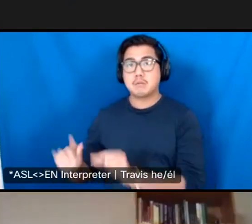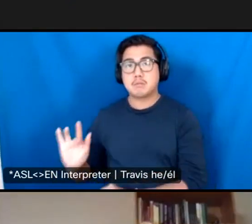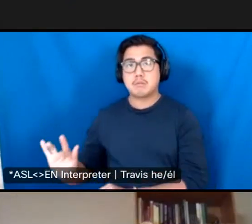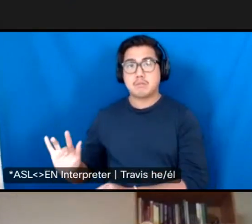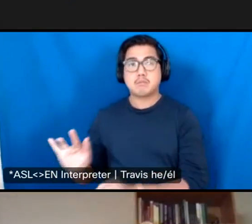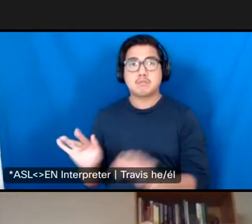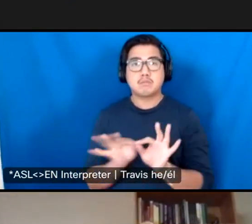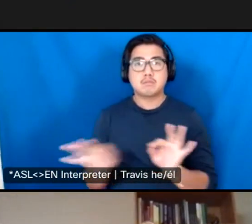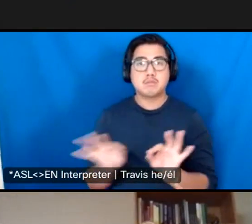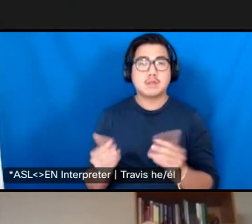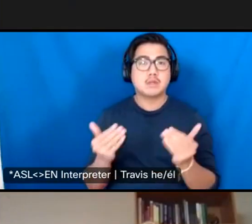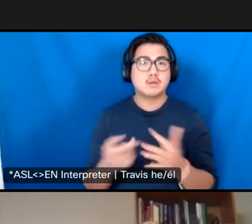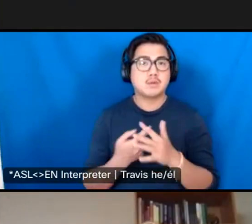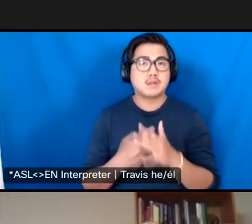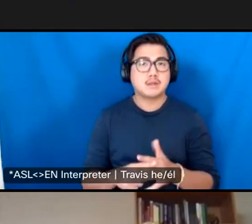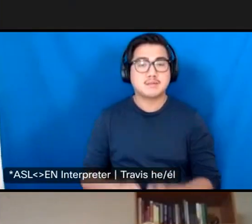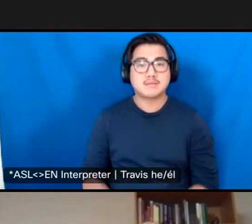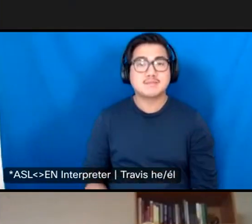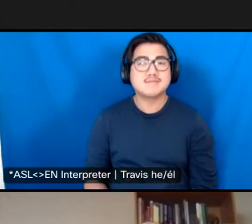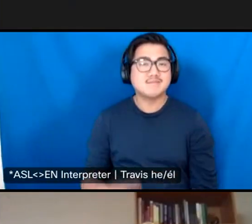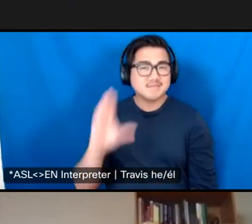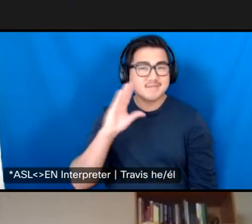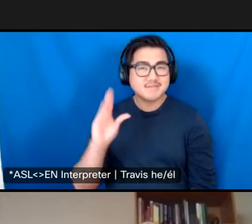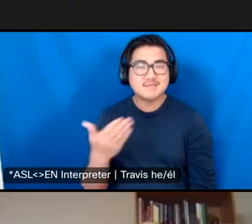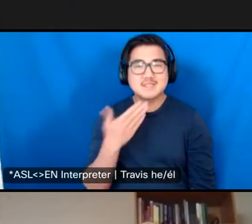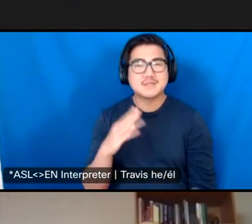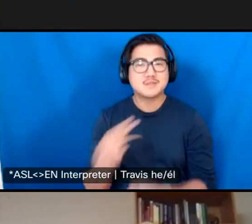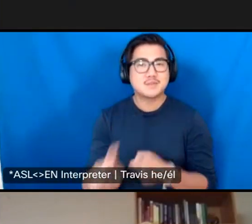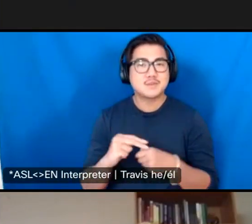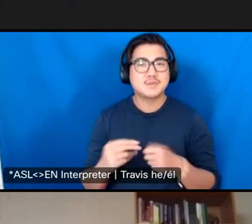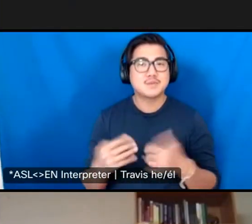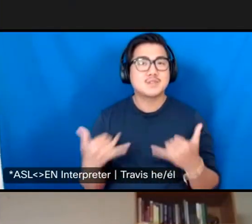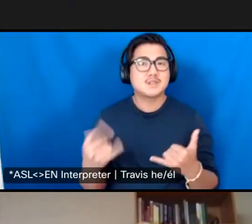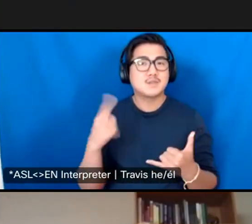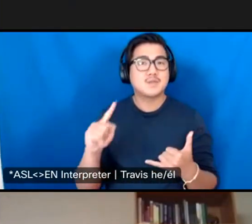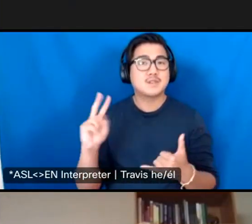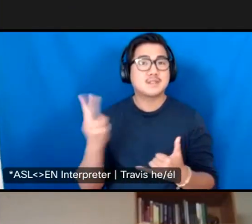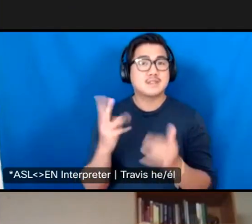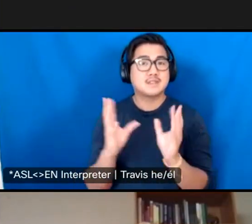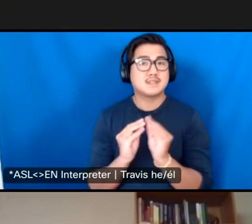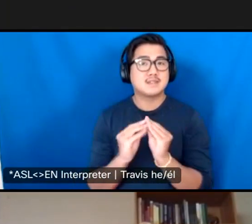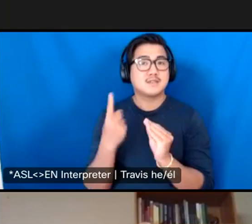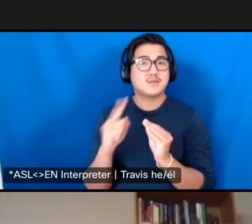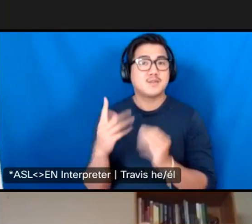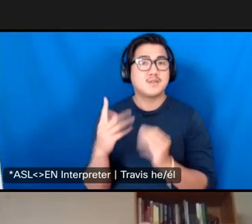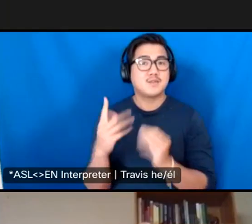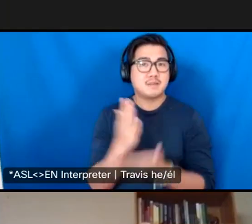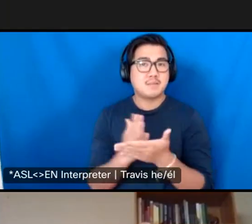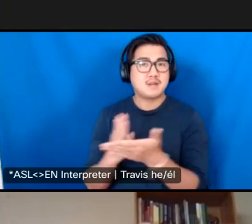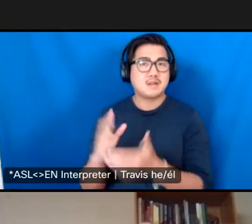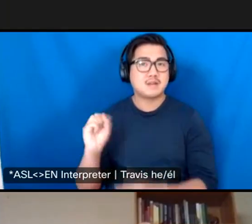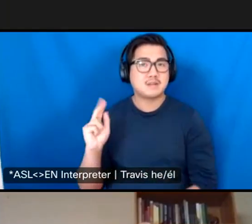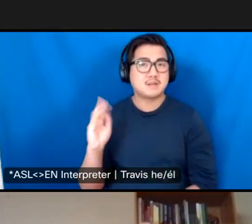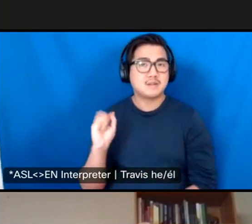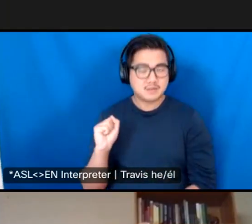we will begin. Hello and thank you for joining us today for the second session in our 5-part series, Culturally